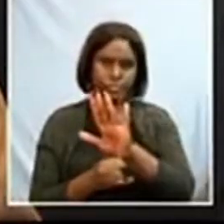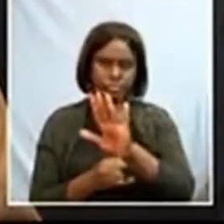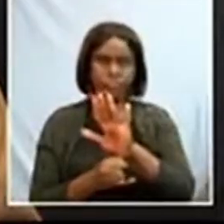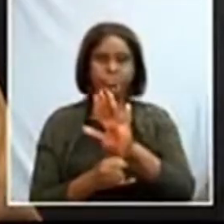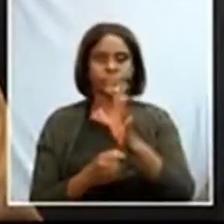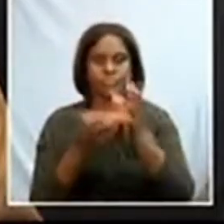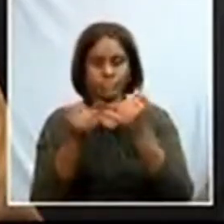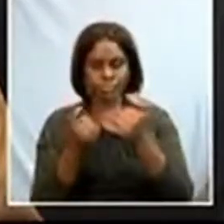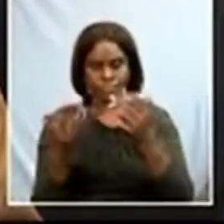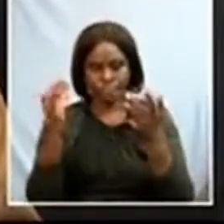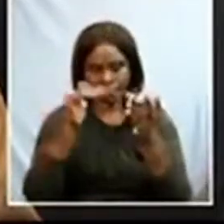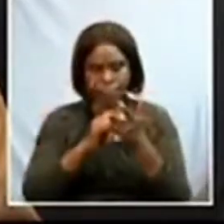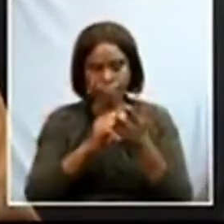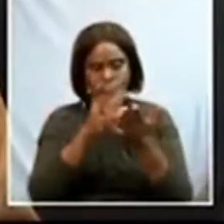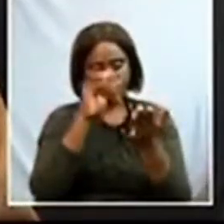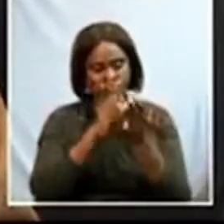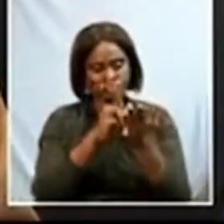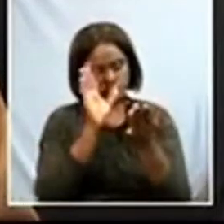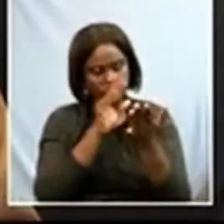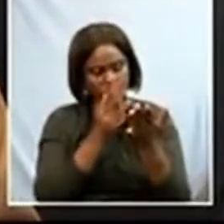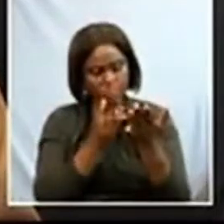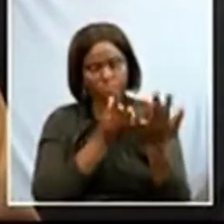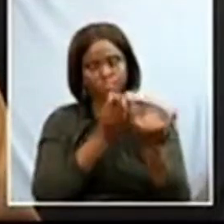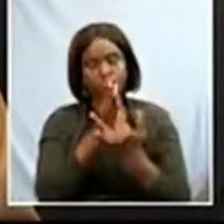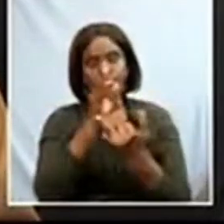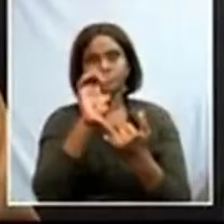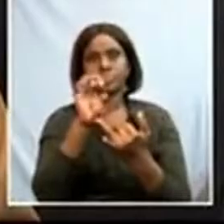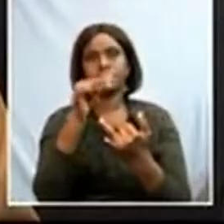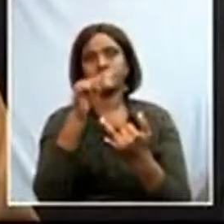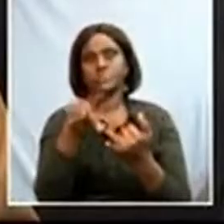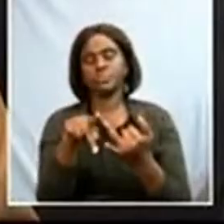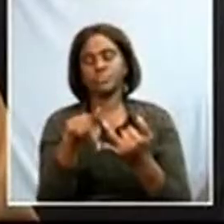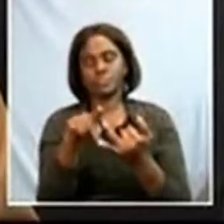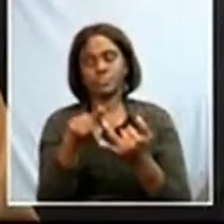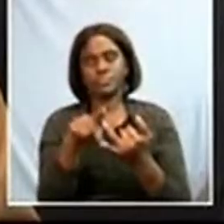they want again to put it through EGP.